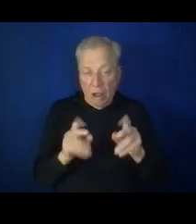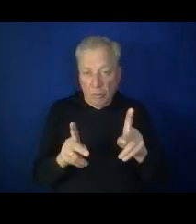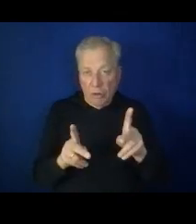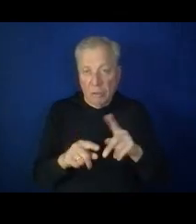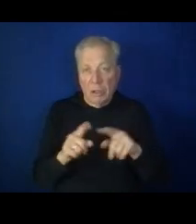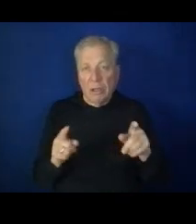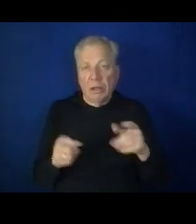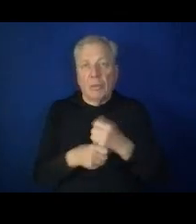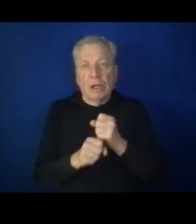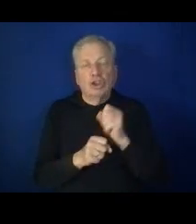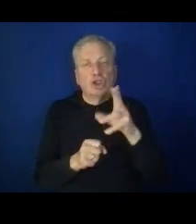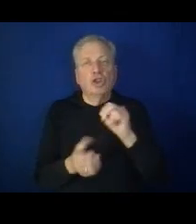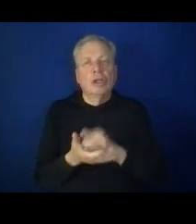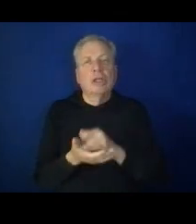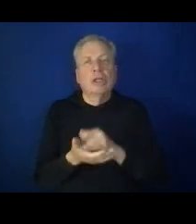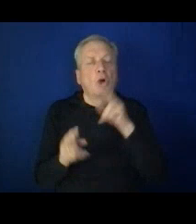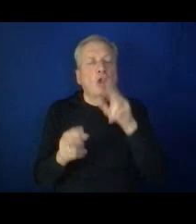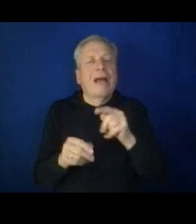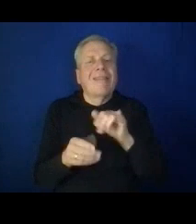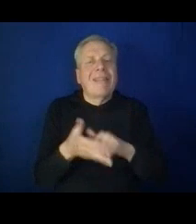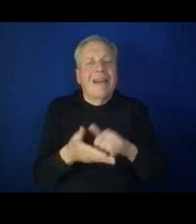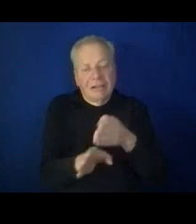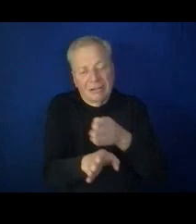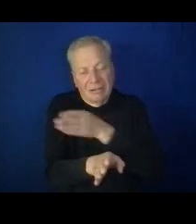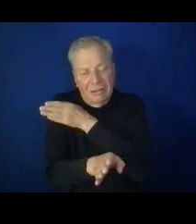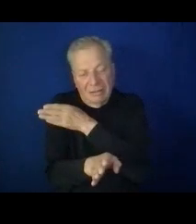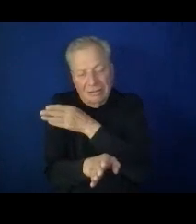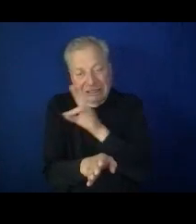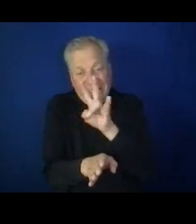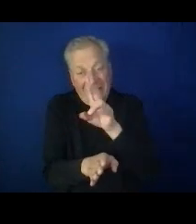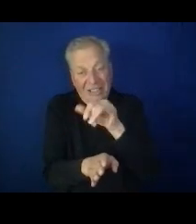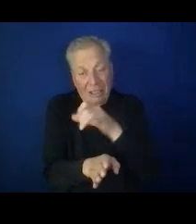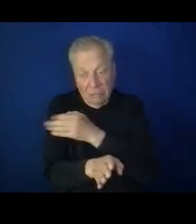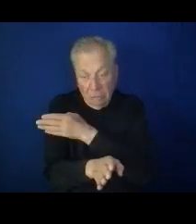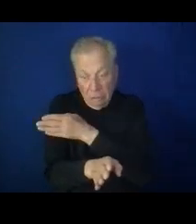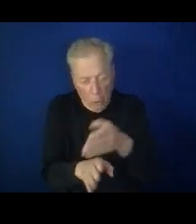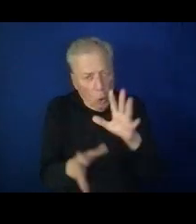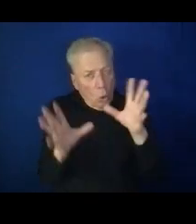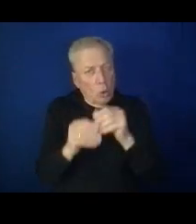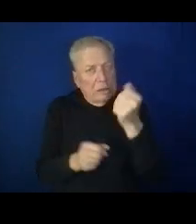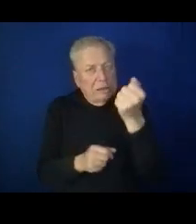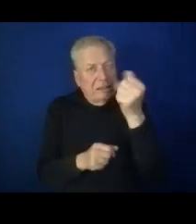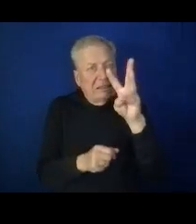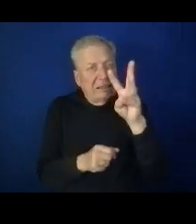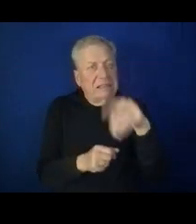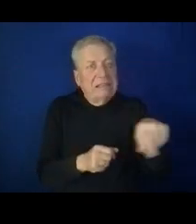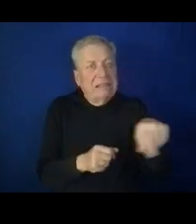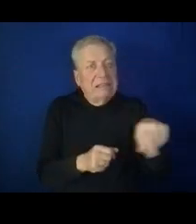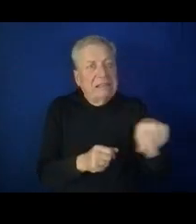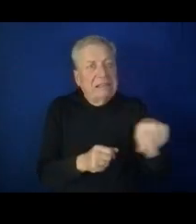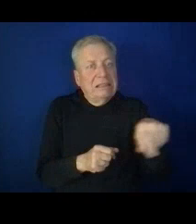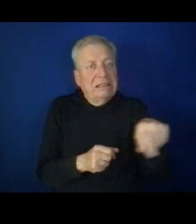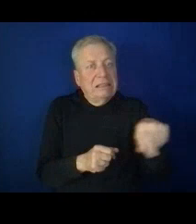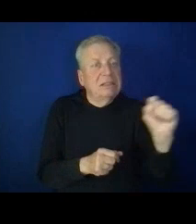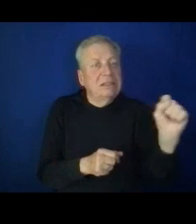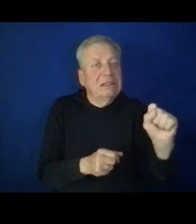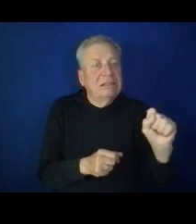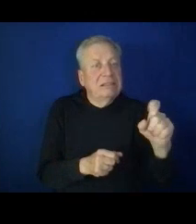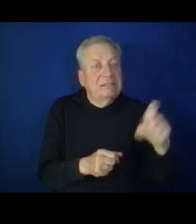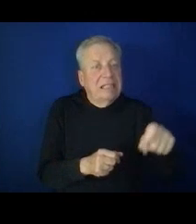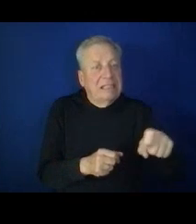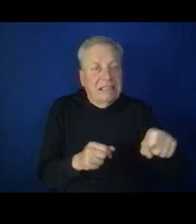mentioned, we looked at the last 7 days, 16 needs in that regard in the last 7 days from last Tuesday